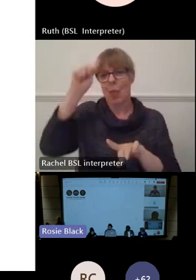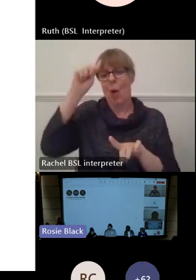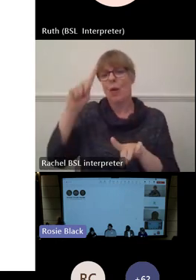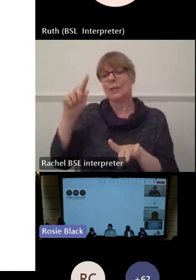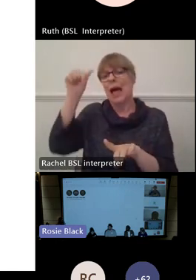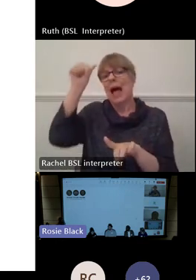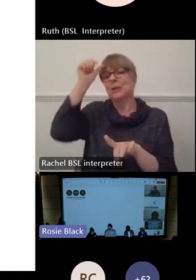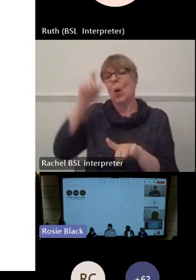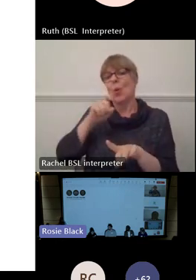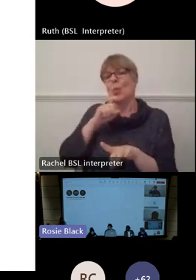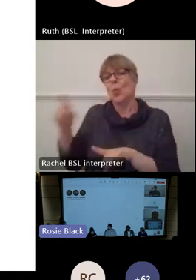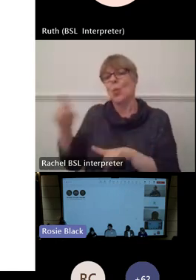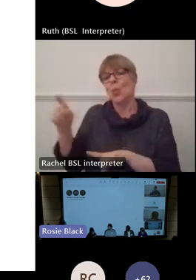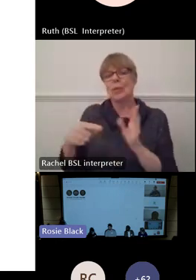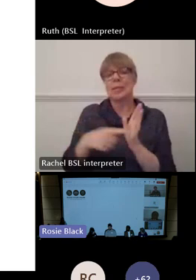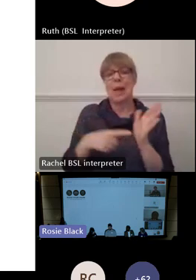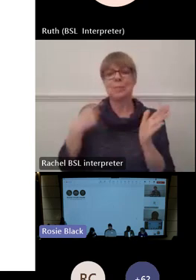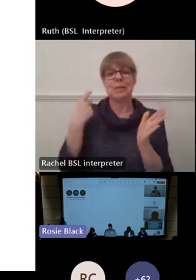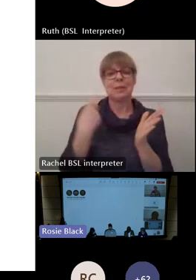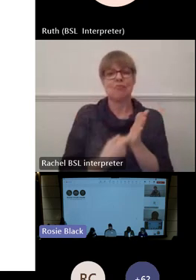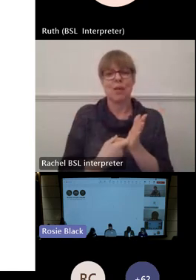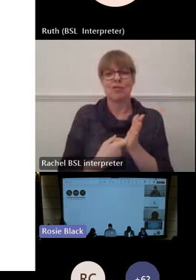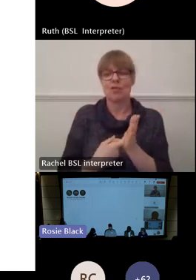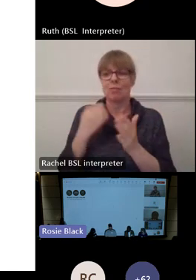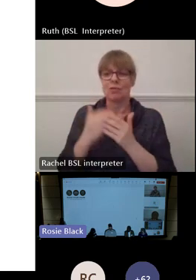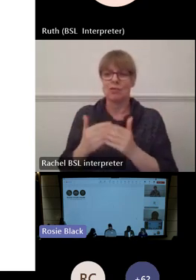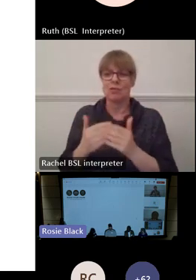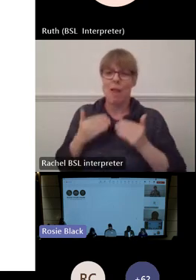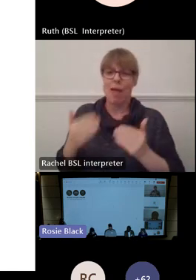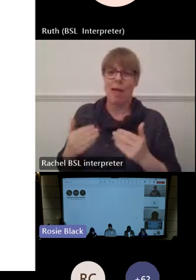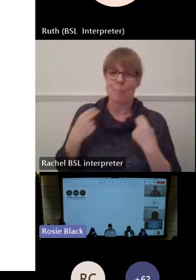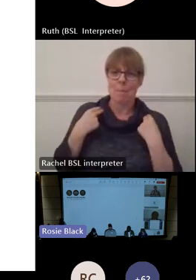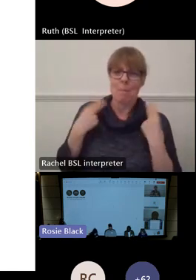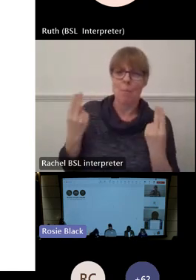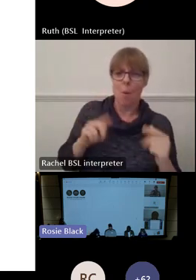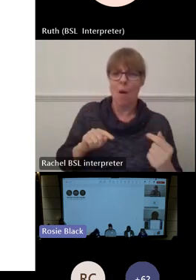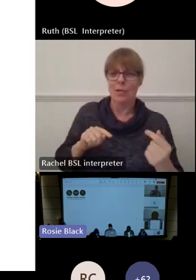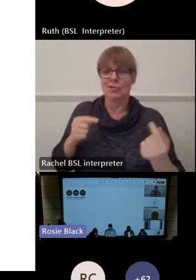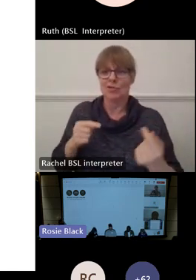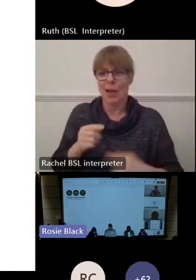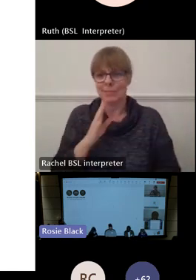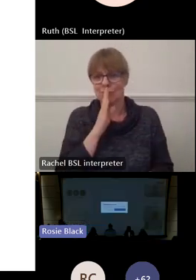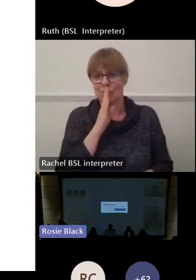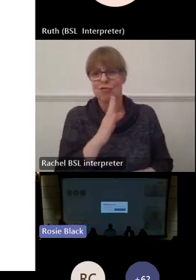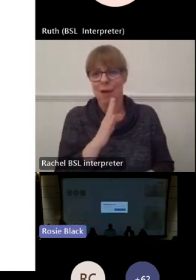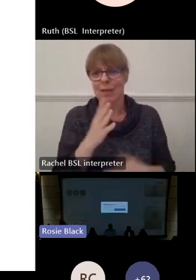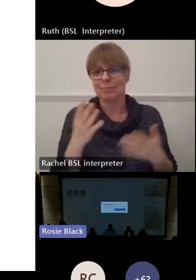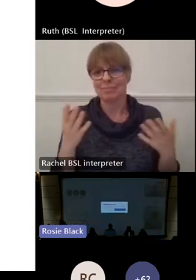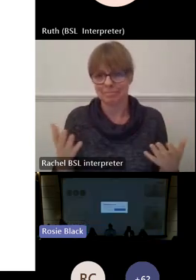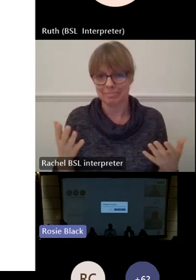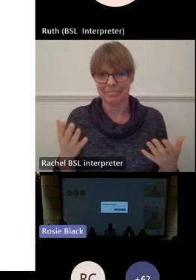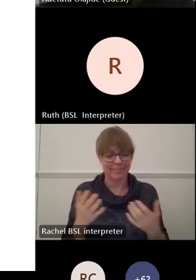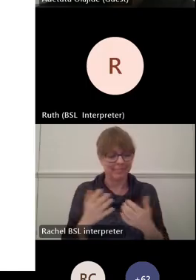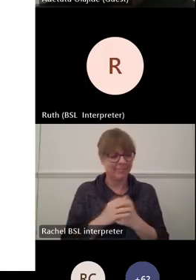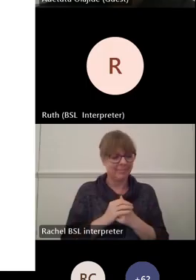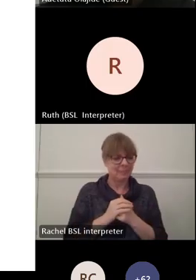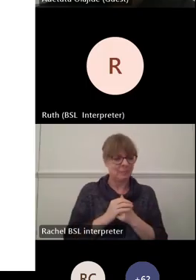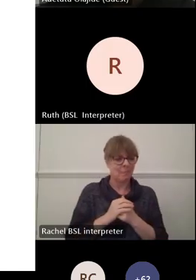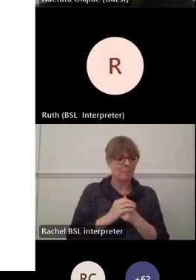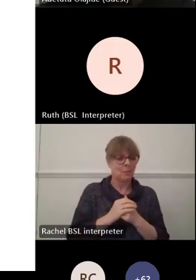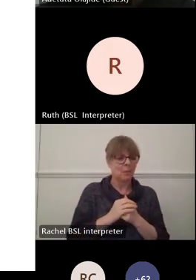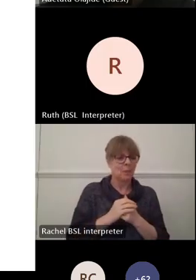so upfront, challenging, says it like it is, in terms of things that need